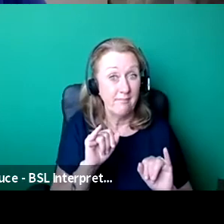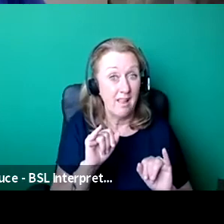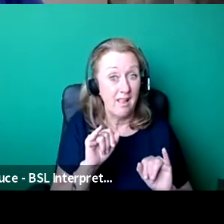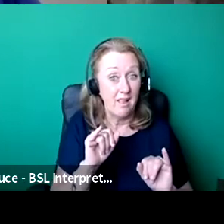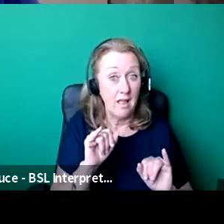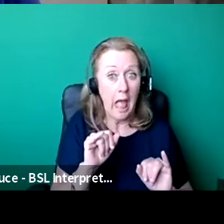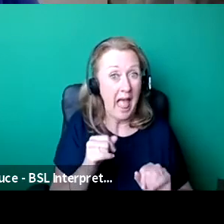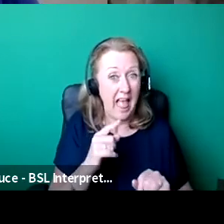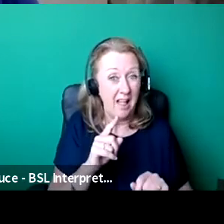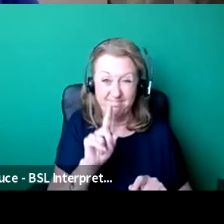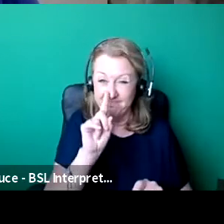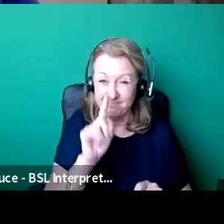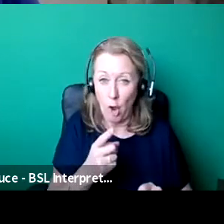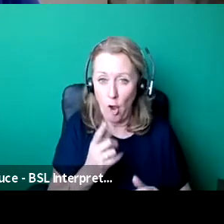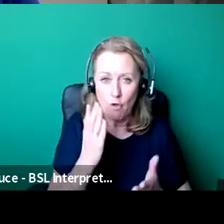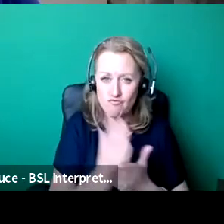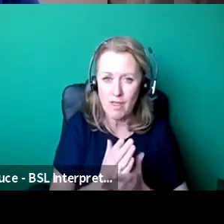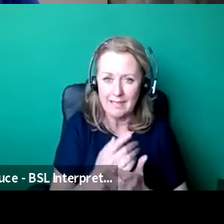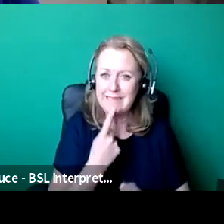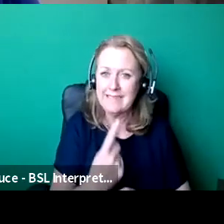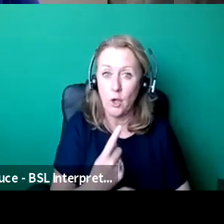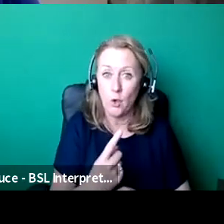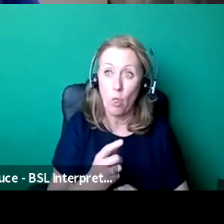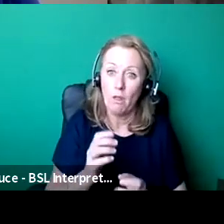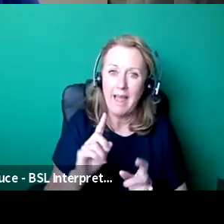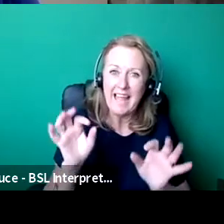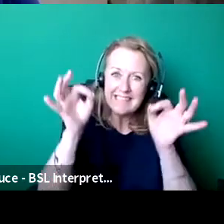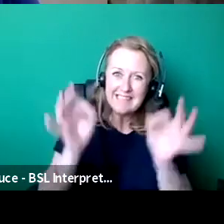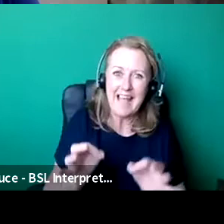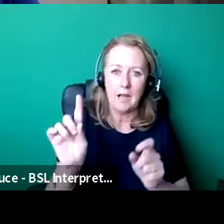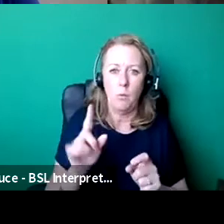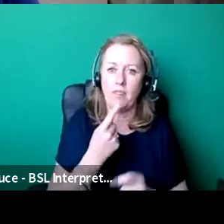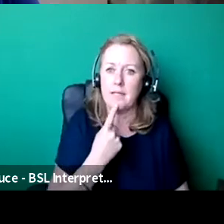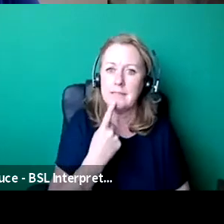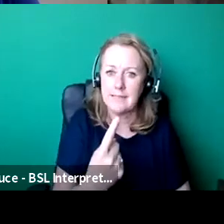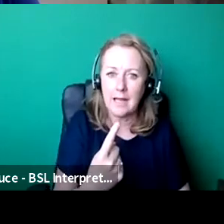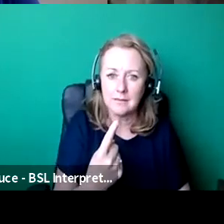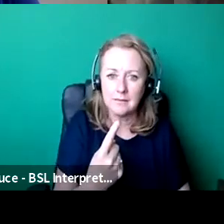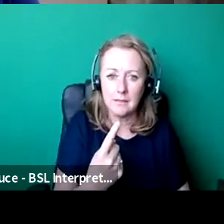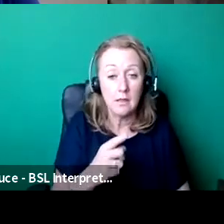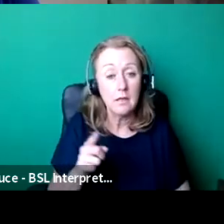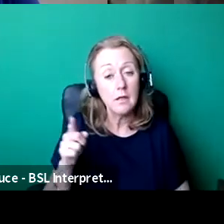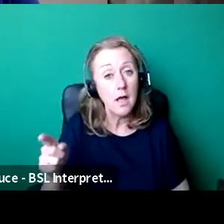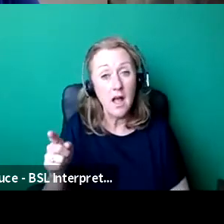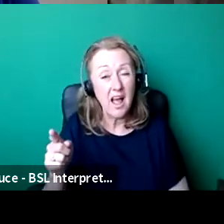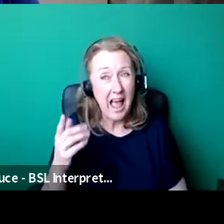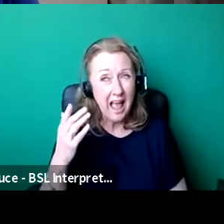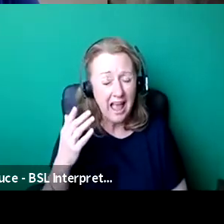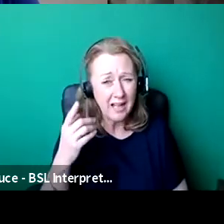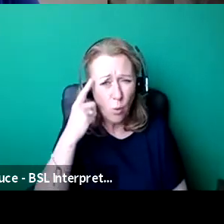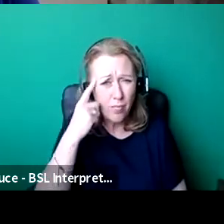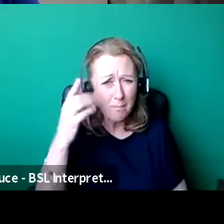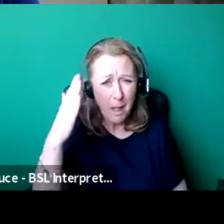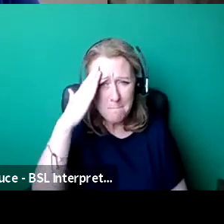really translate the exact language they use. But I remember my father, I don't even think my mom knew about this, because he was